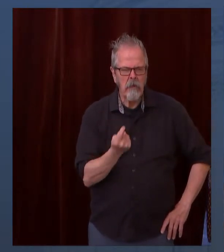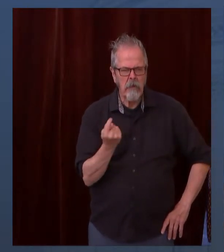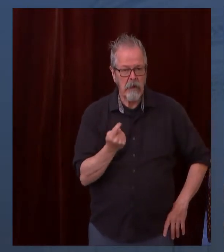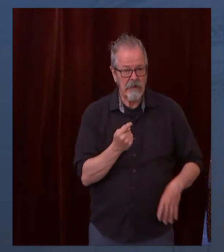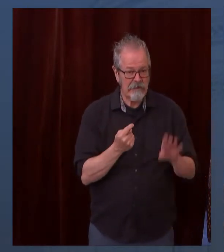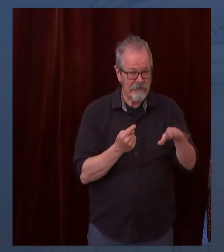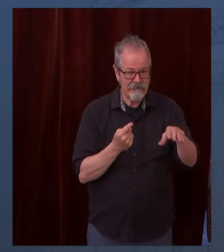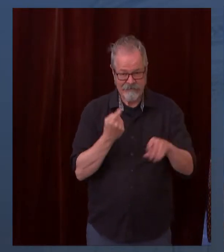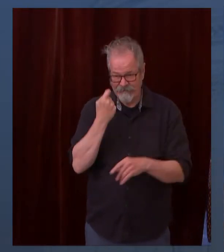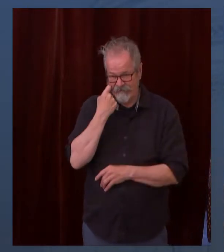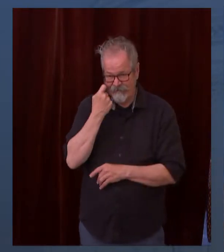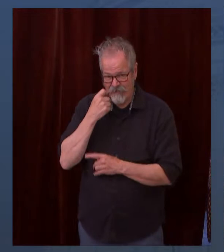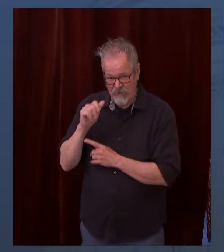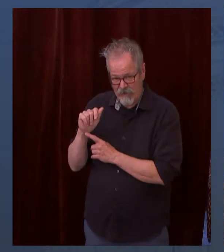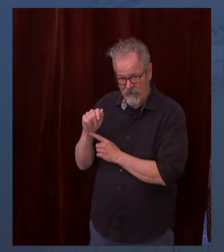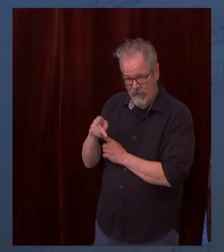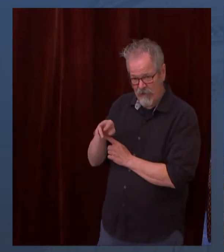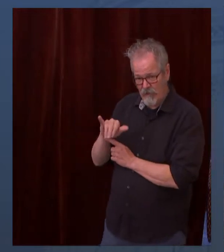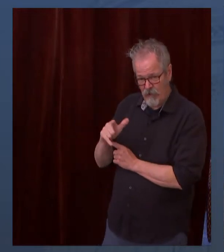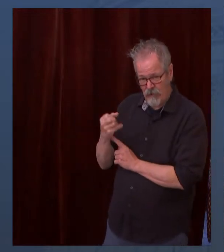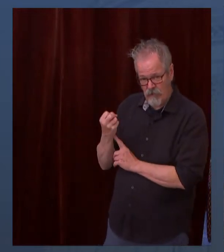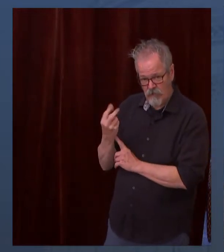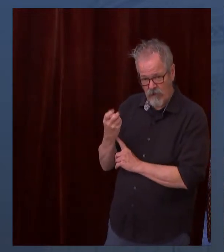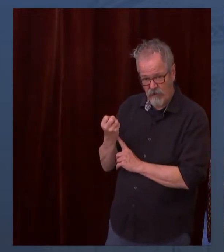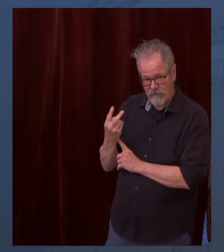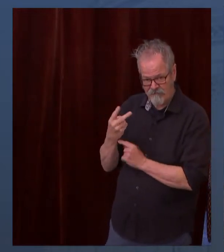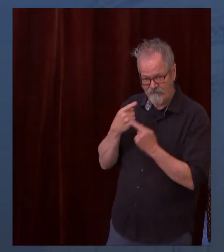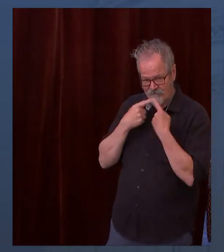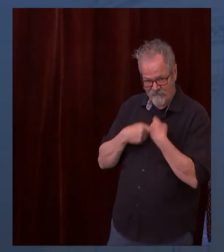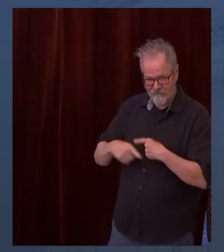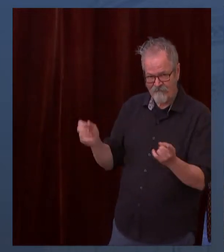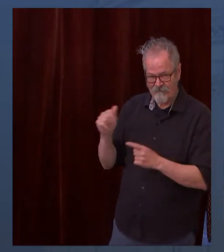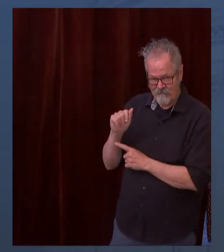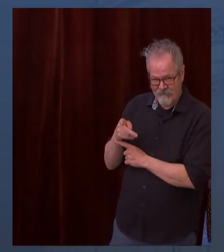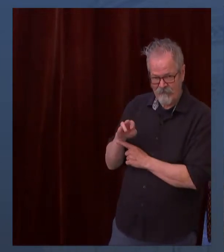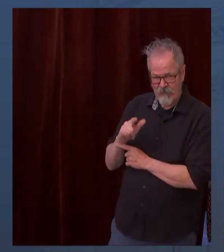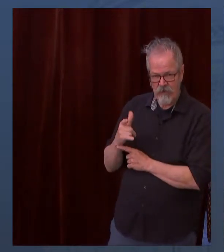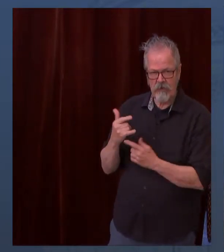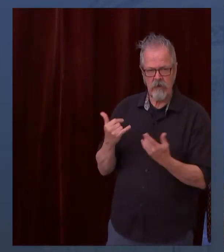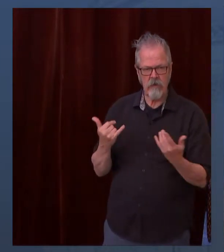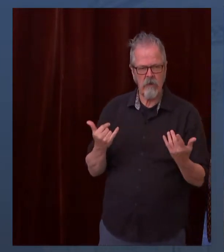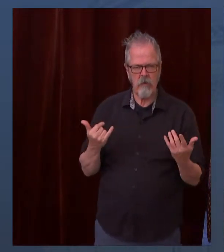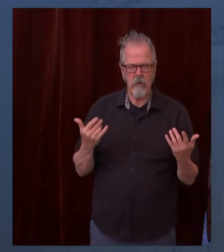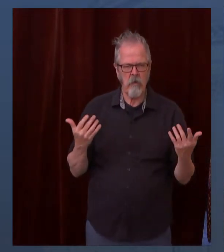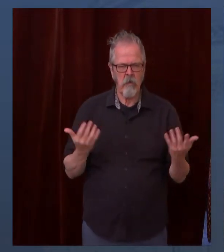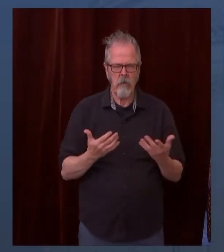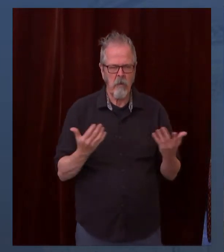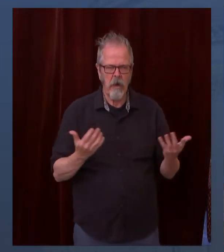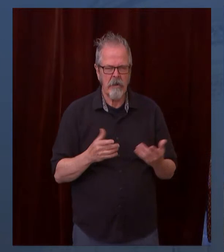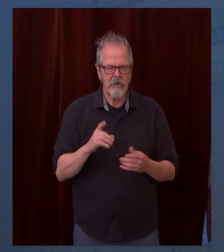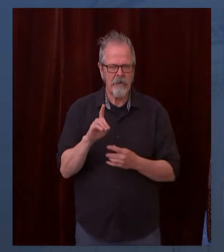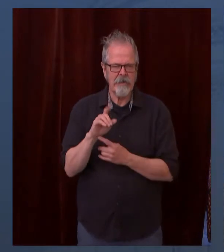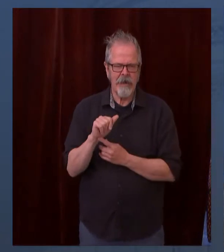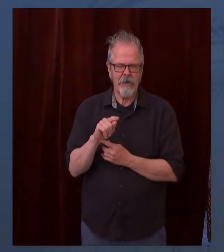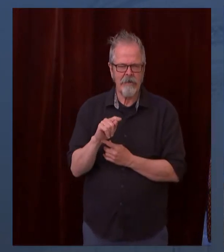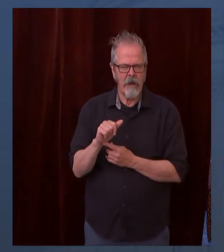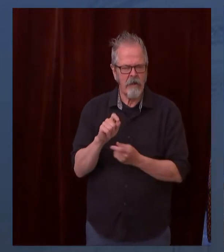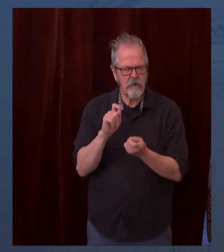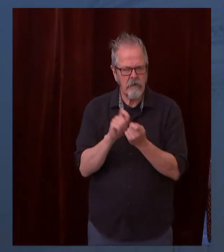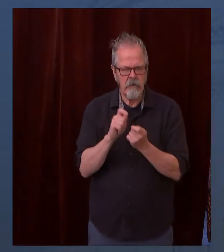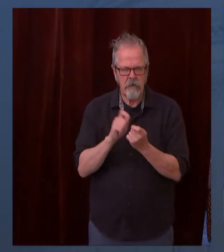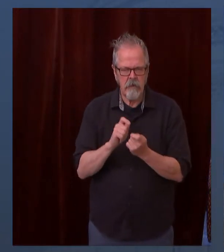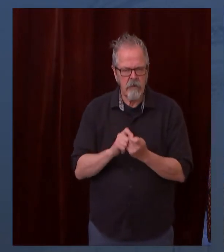complete data will be, which you'll use in your evaluation Tuesday? Dr. Shaw, do you want to answer those?